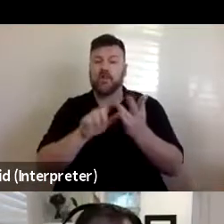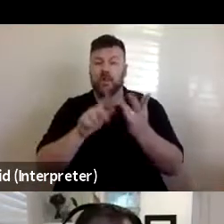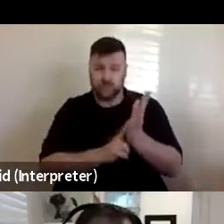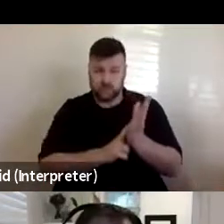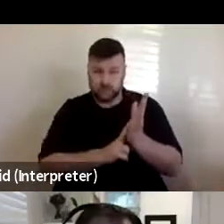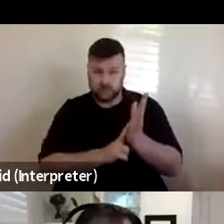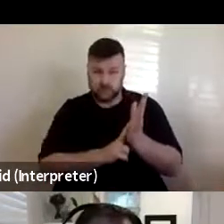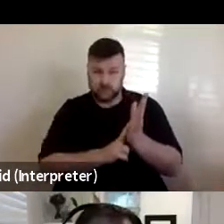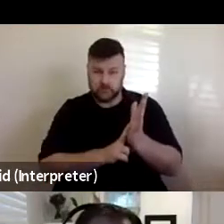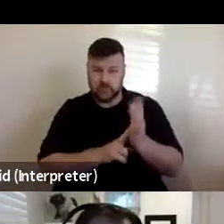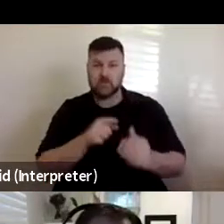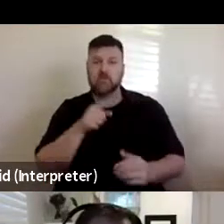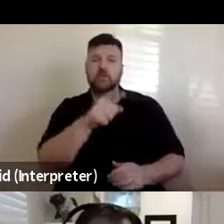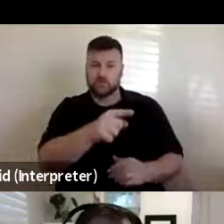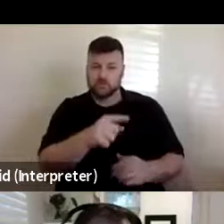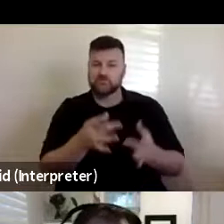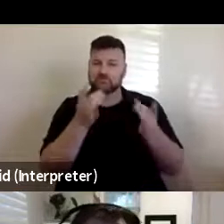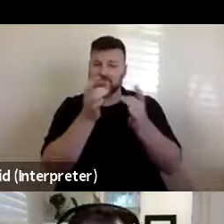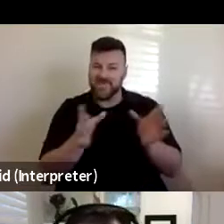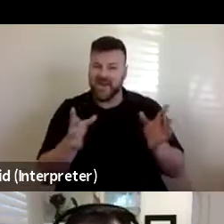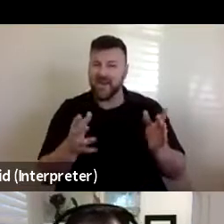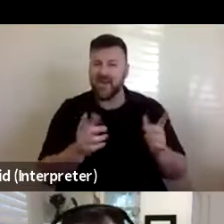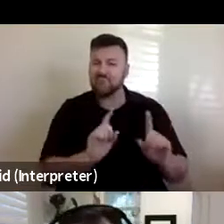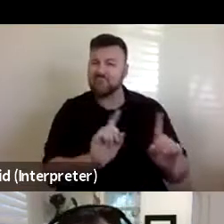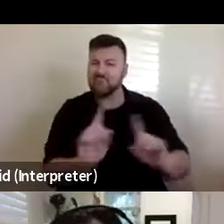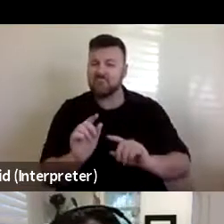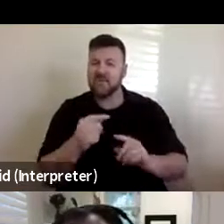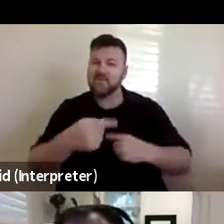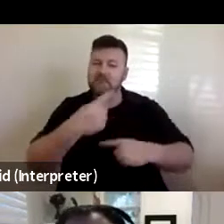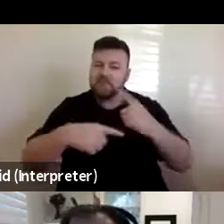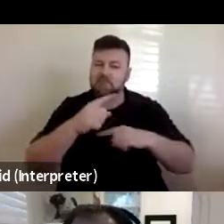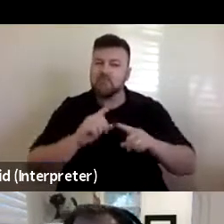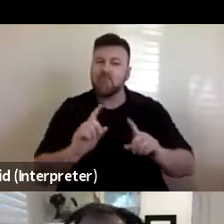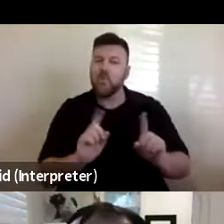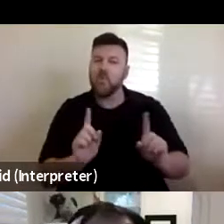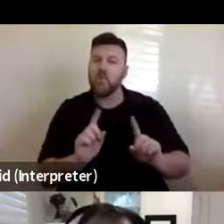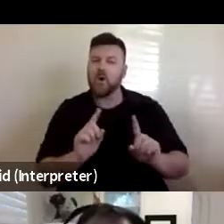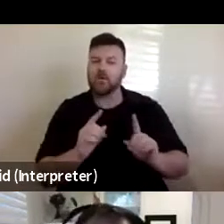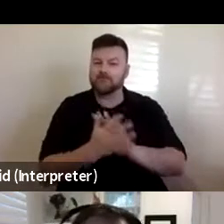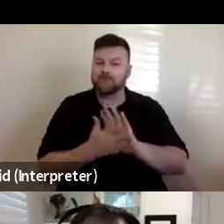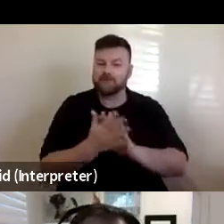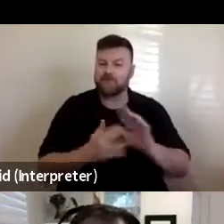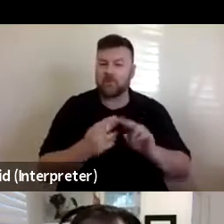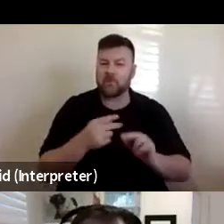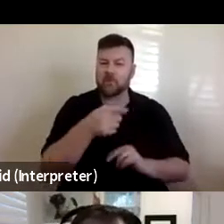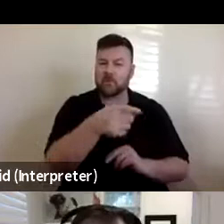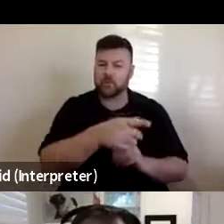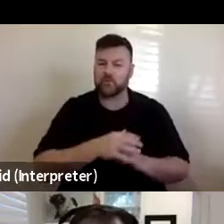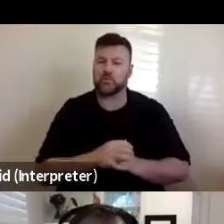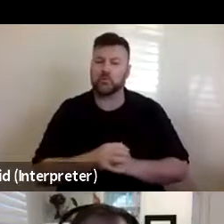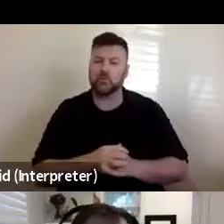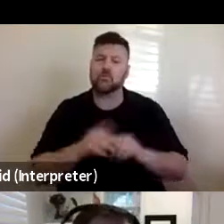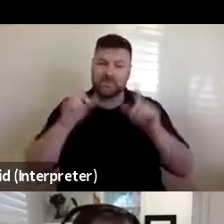in your yes. role at this particular time. So tell us a little bit about what it is meaning for you in getting that light, actually turning that switch